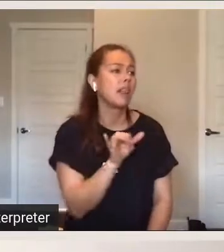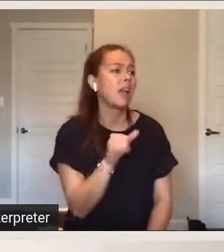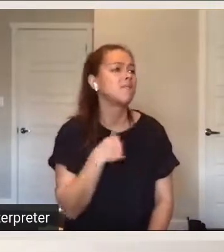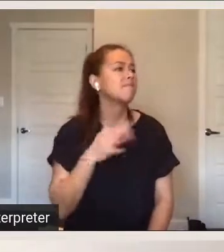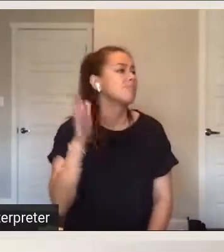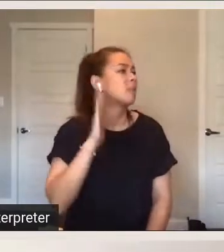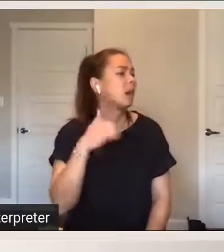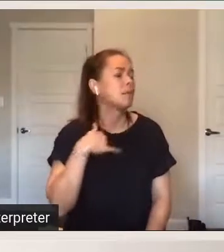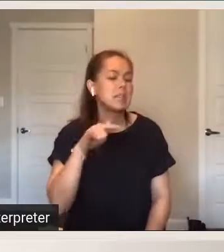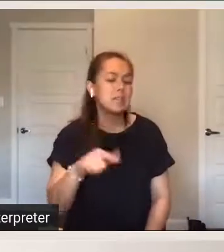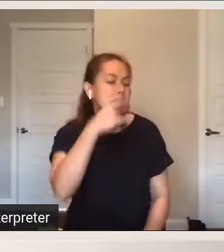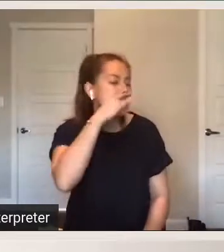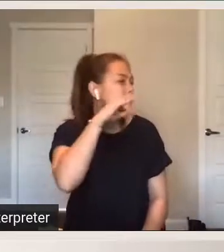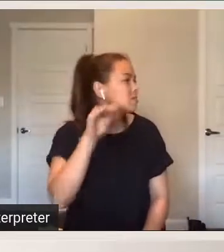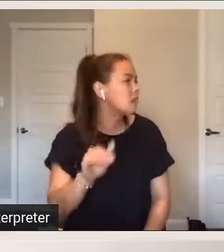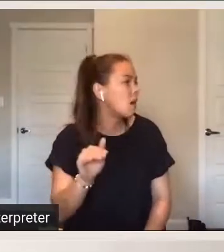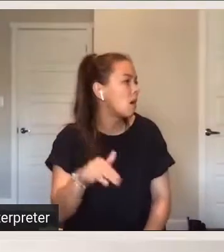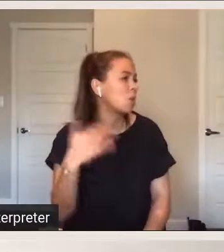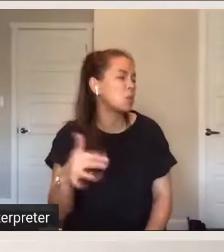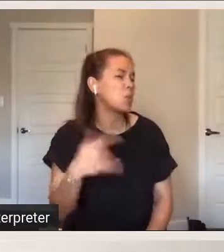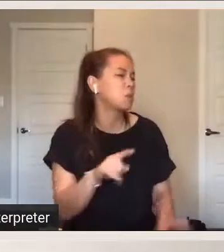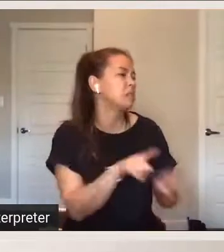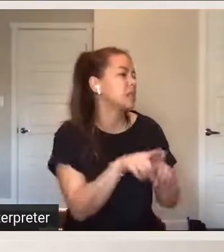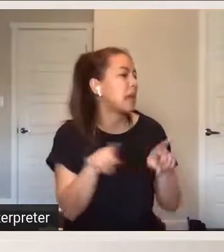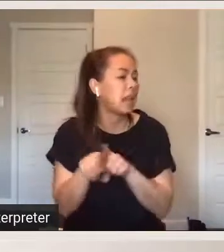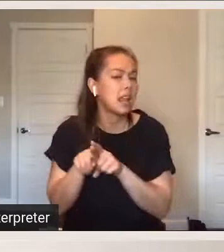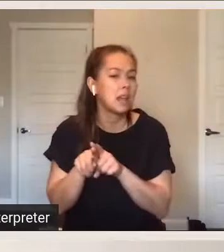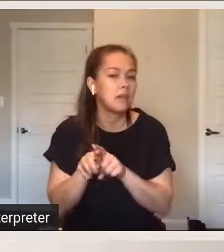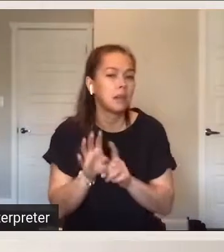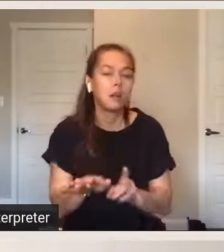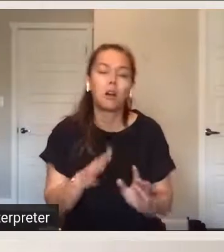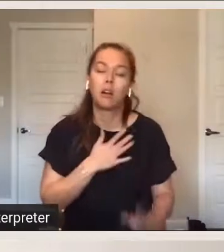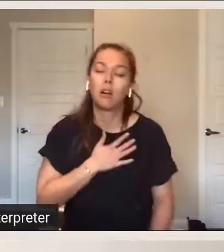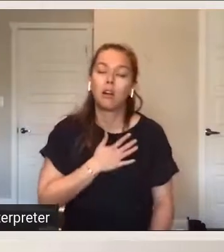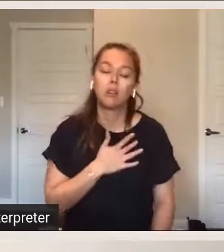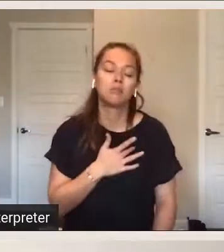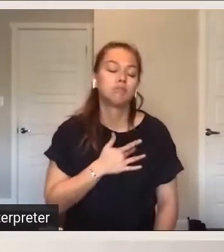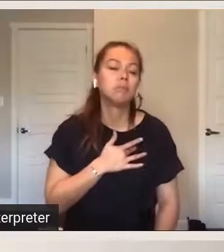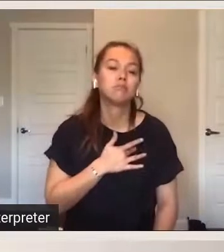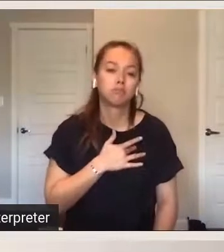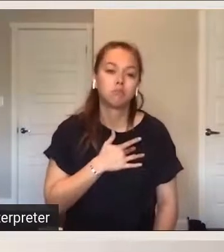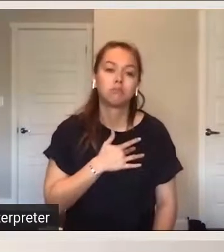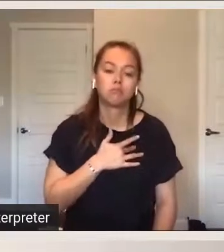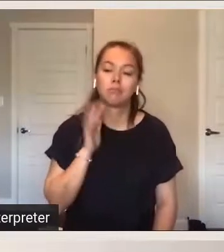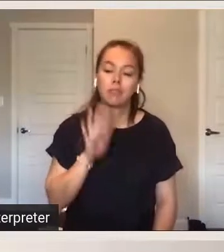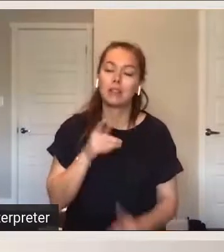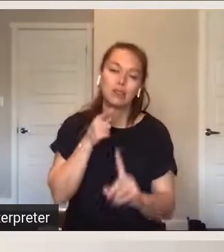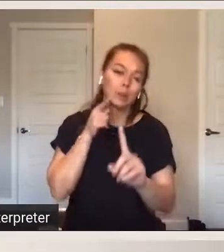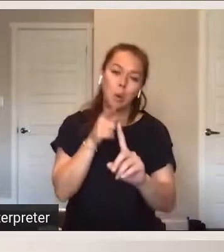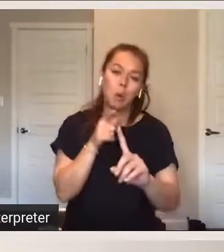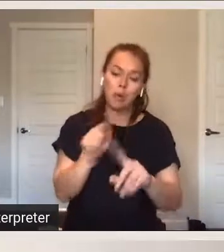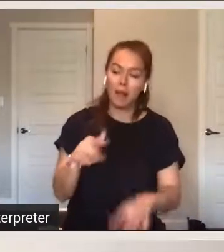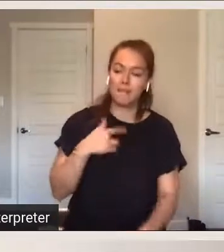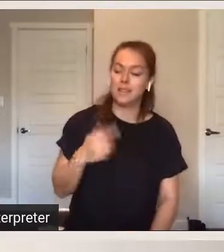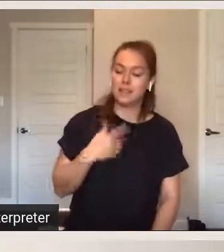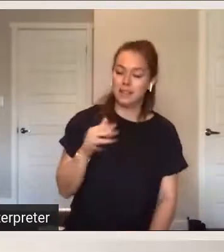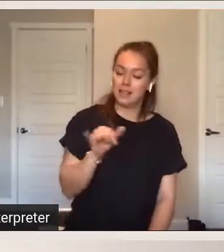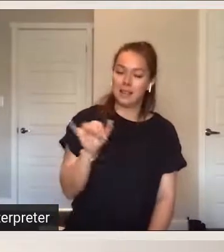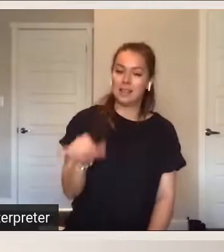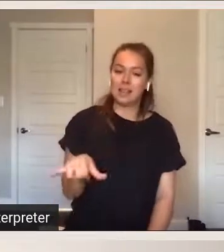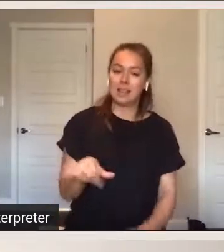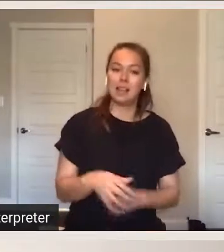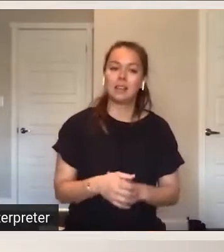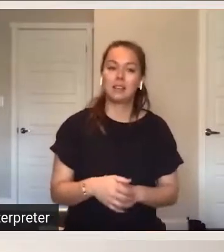because, yeah, that's what I was feeling like. And to see that other people were kind of feeling like that, and, you know, even people who